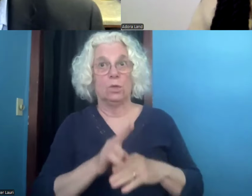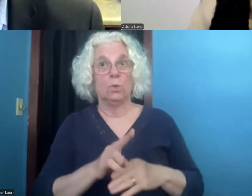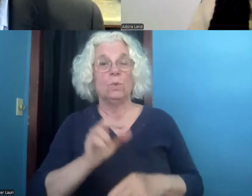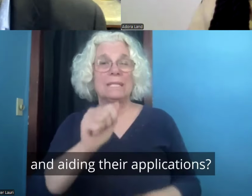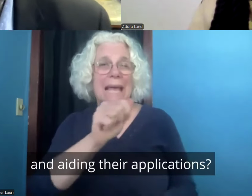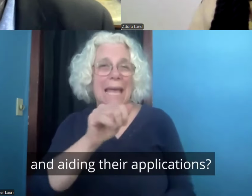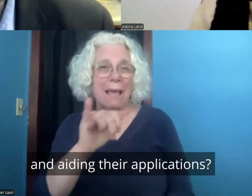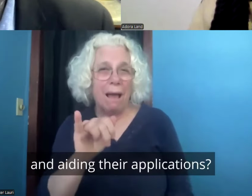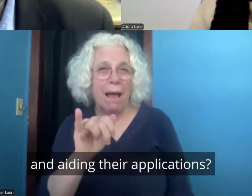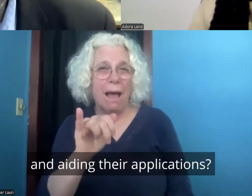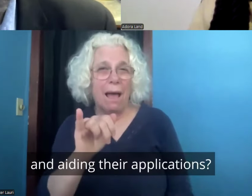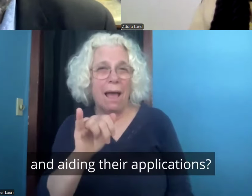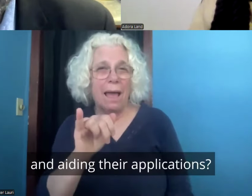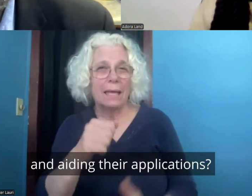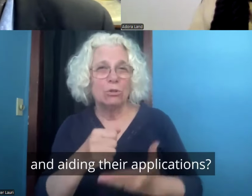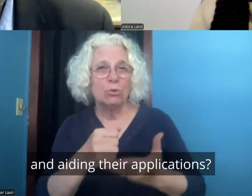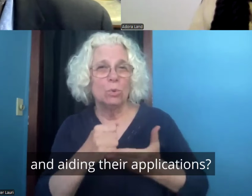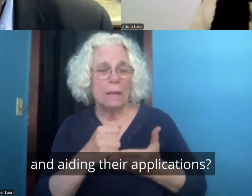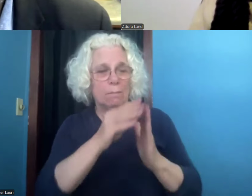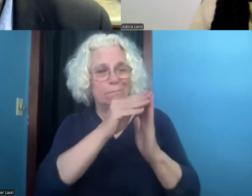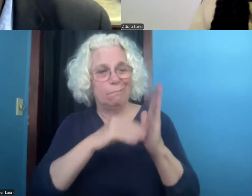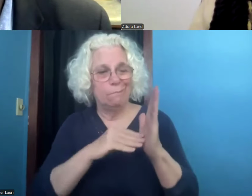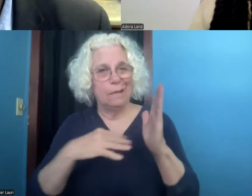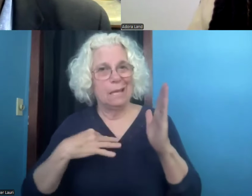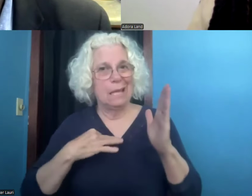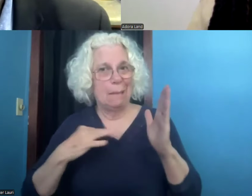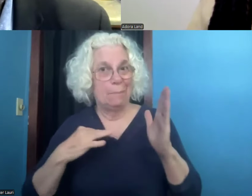AI in aiding their applications?